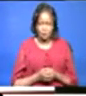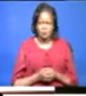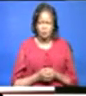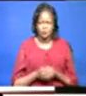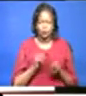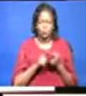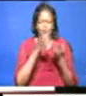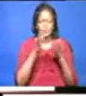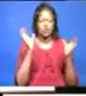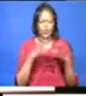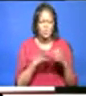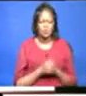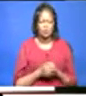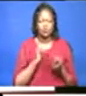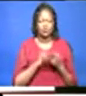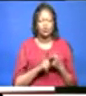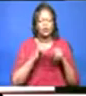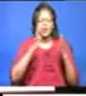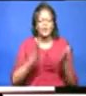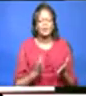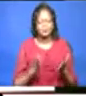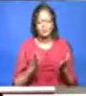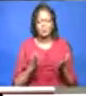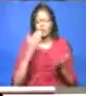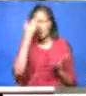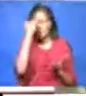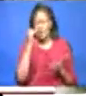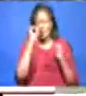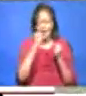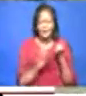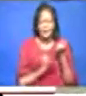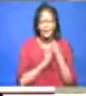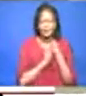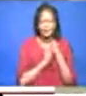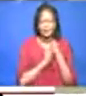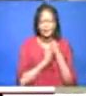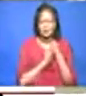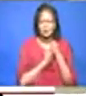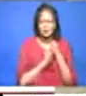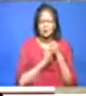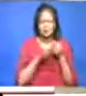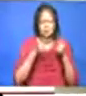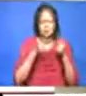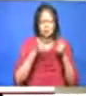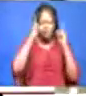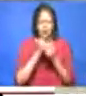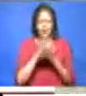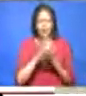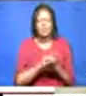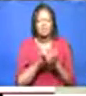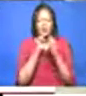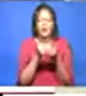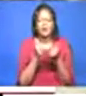business communities, to the farmers, so that they can boost now the rearing of livestock and ensure that they're in good state,